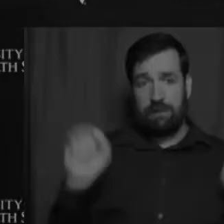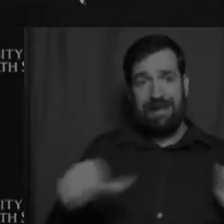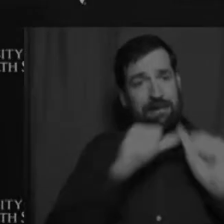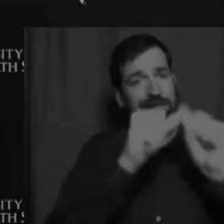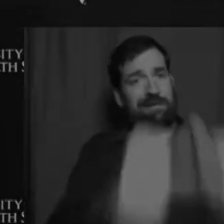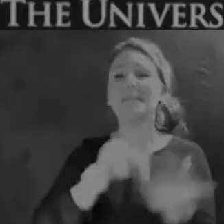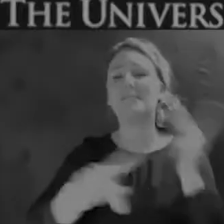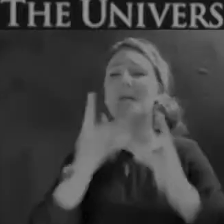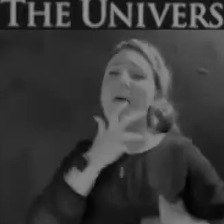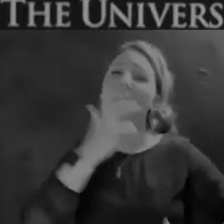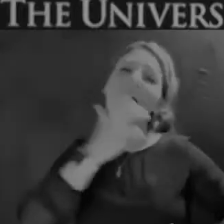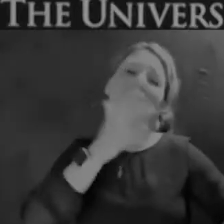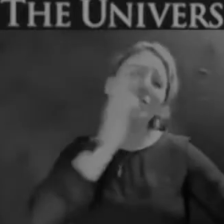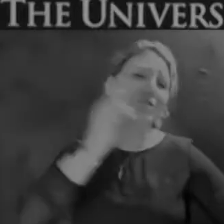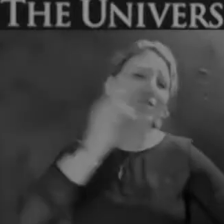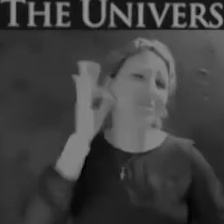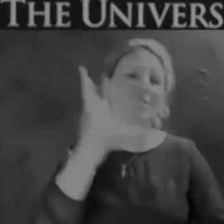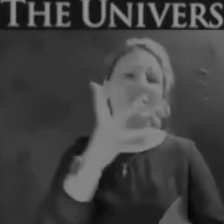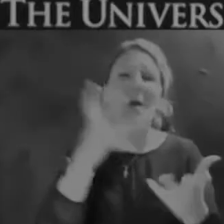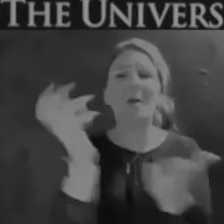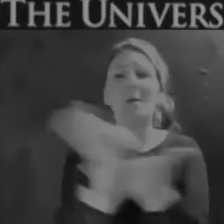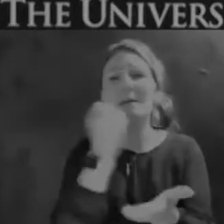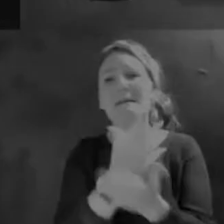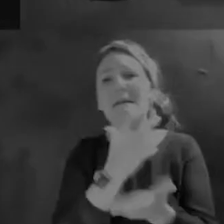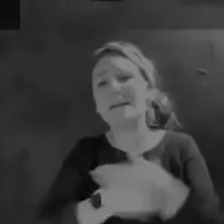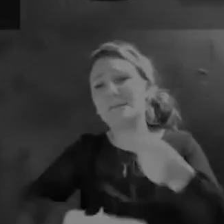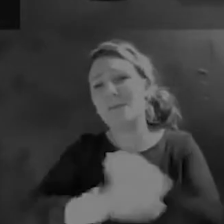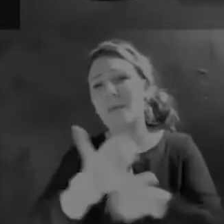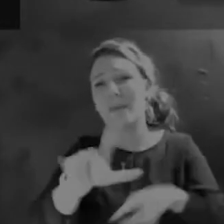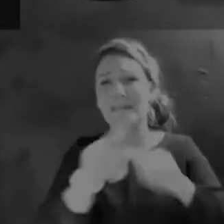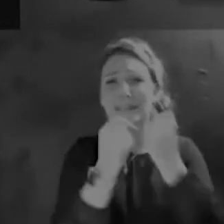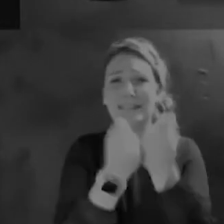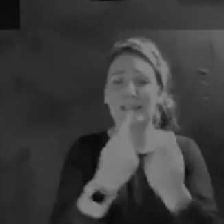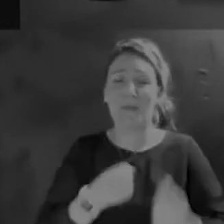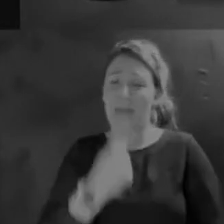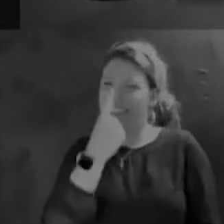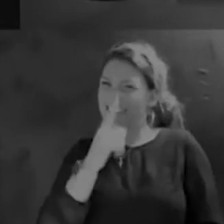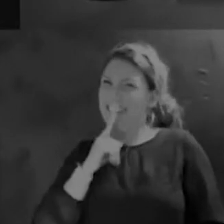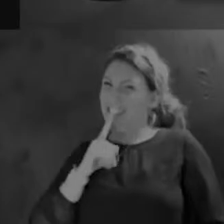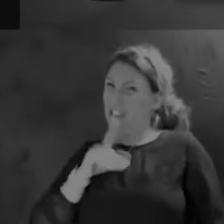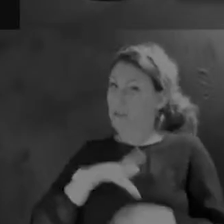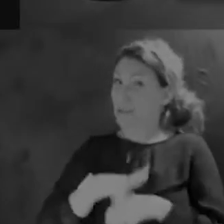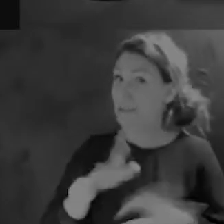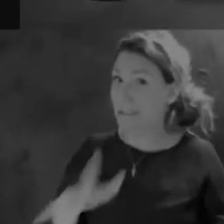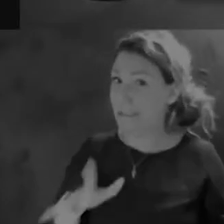with Dr. Stites podcast. Now everywhere podcasts are available.